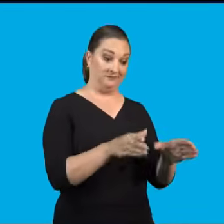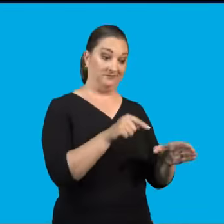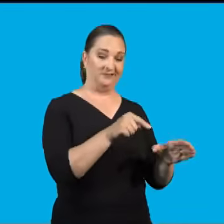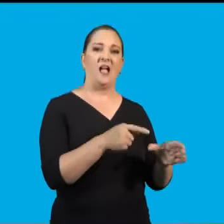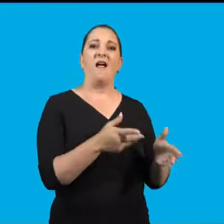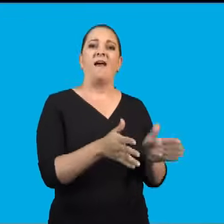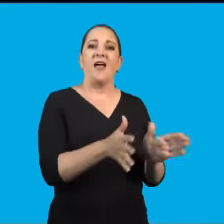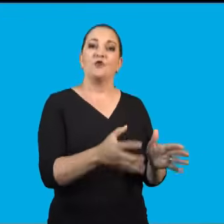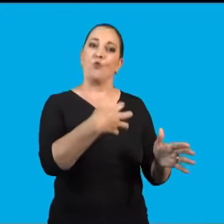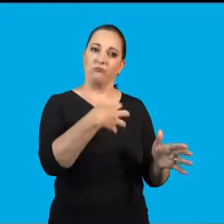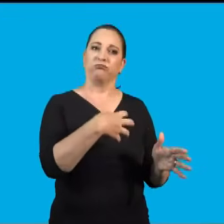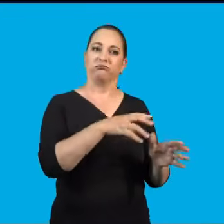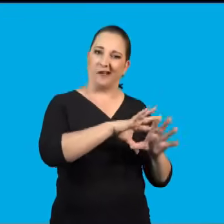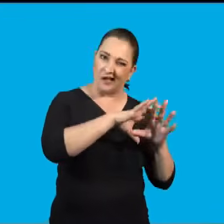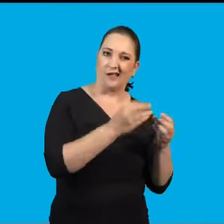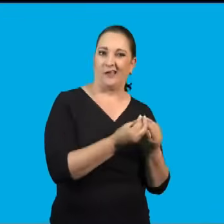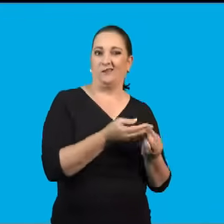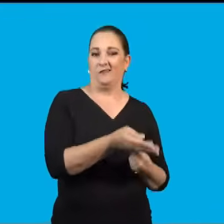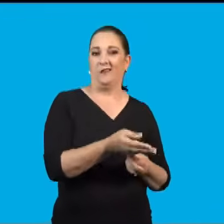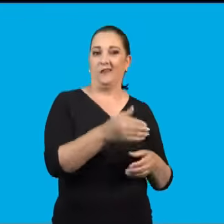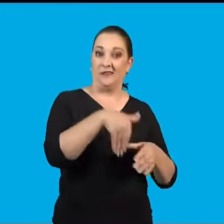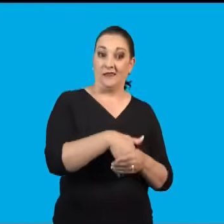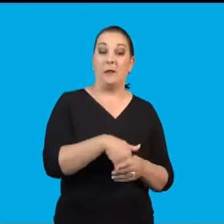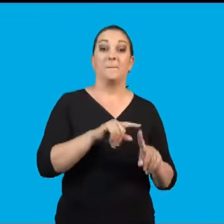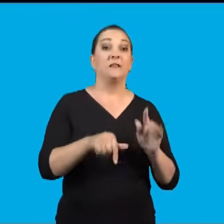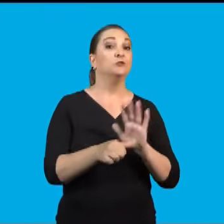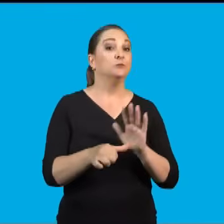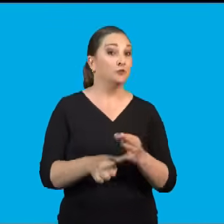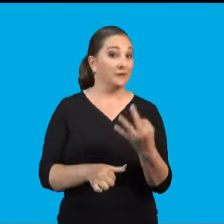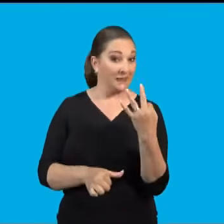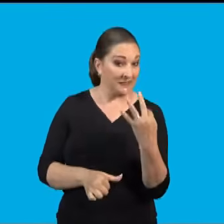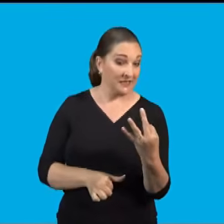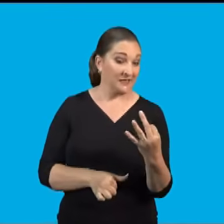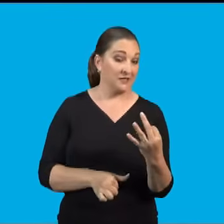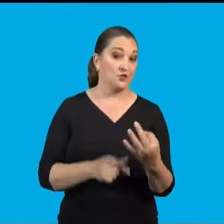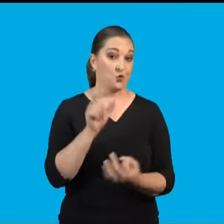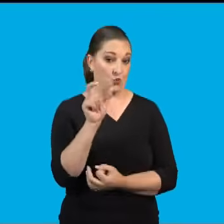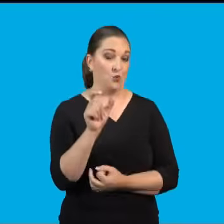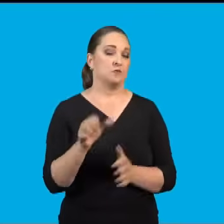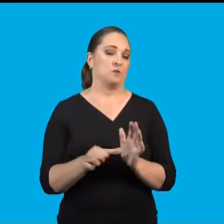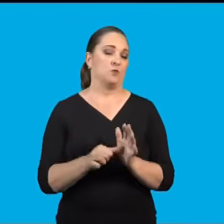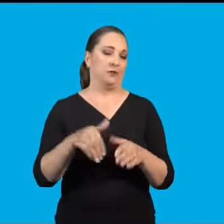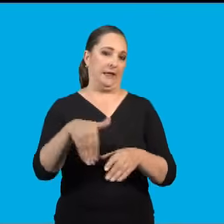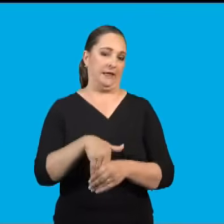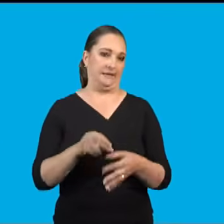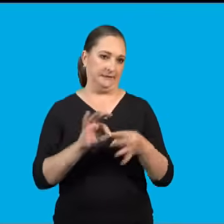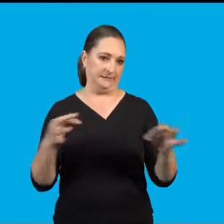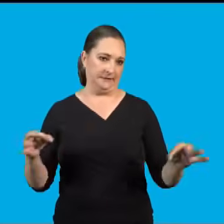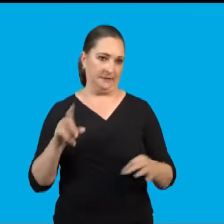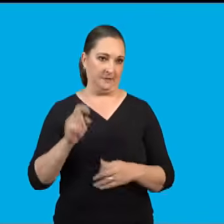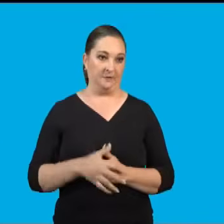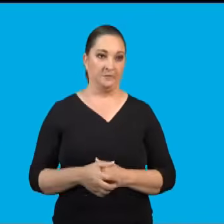affairs of all. Very important to include that word three. Another example